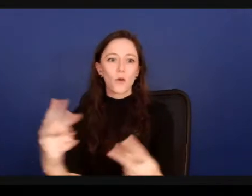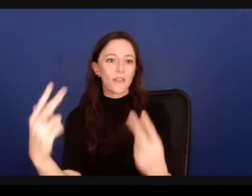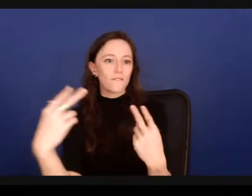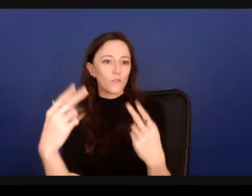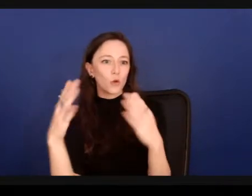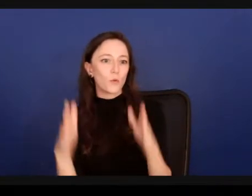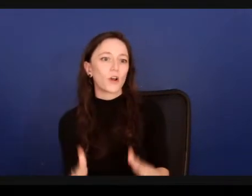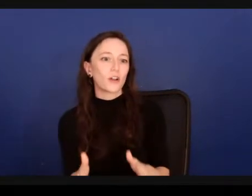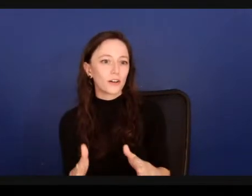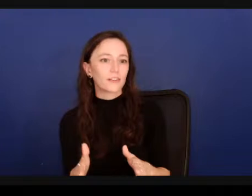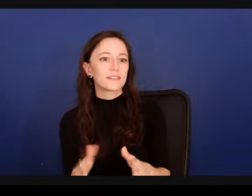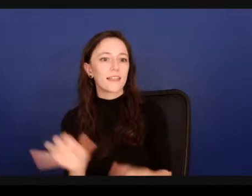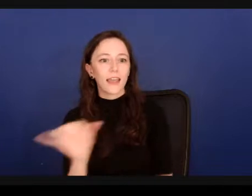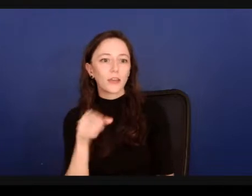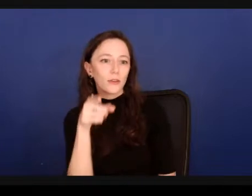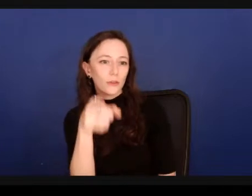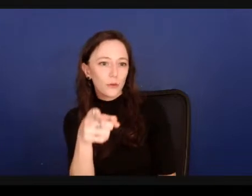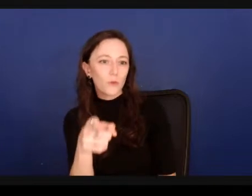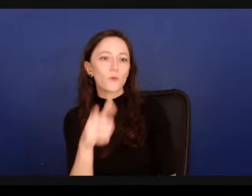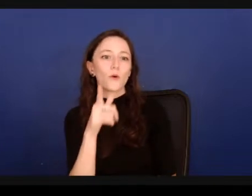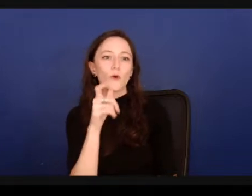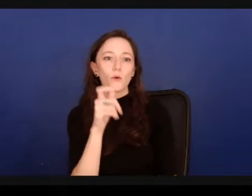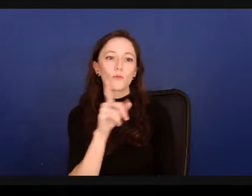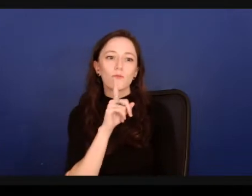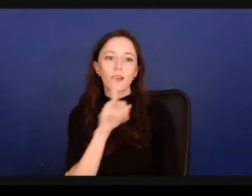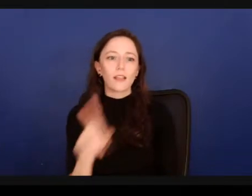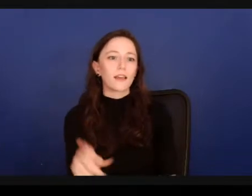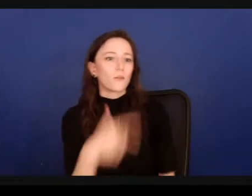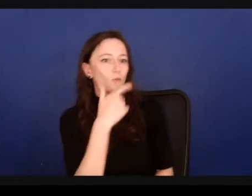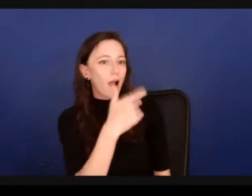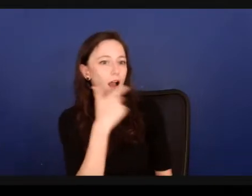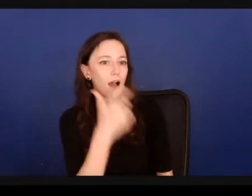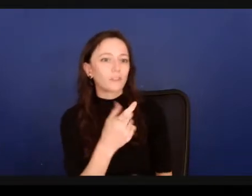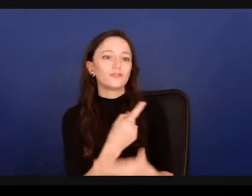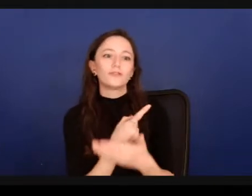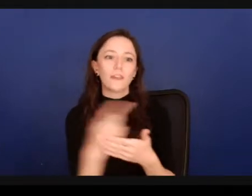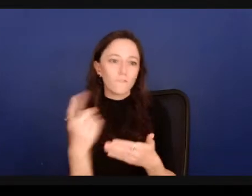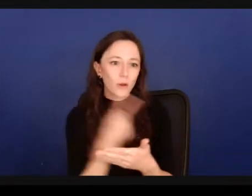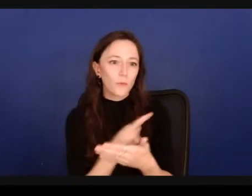in. That really does help drive the algorithm and, keep this thing,